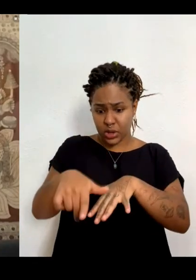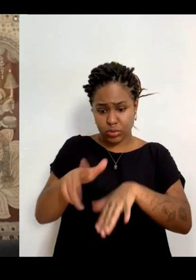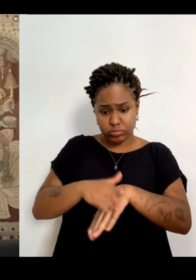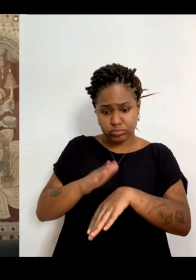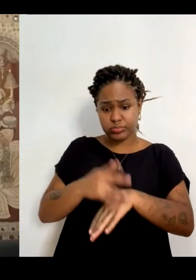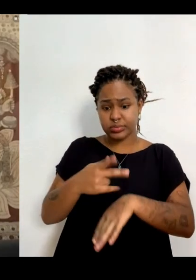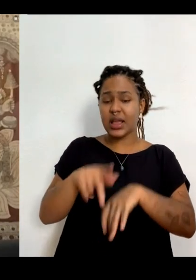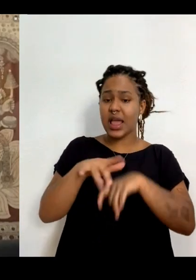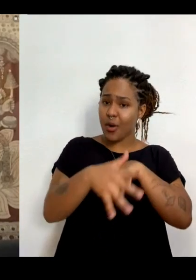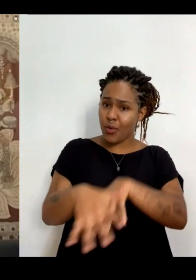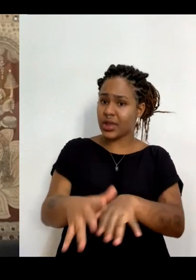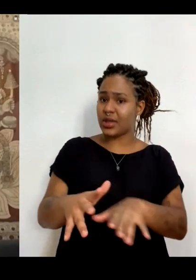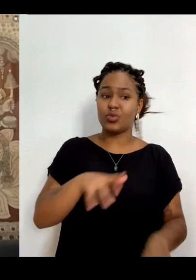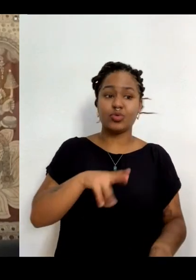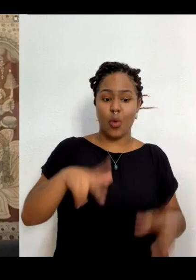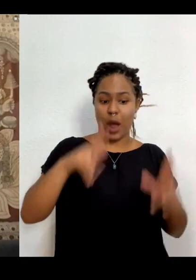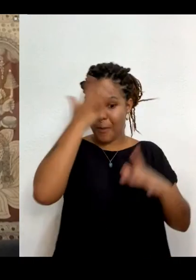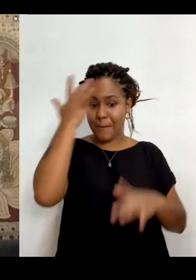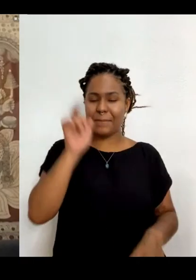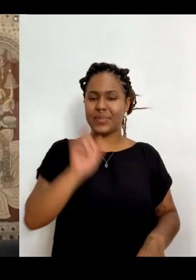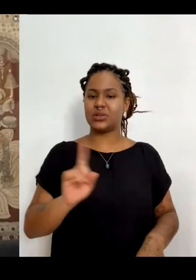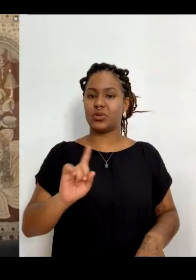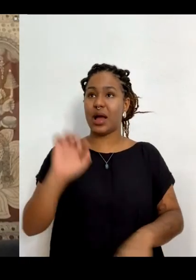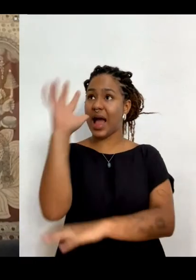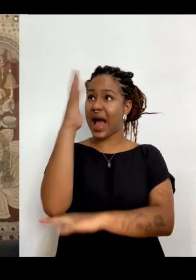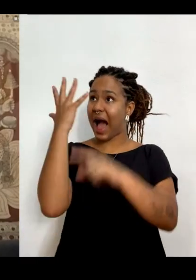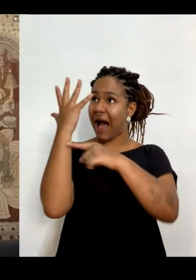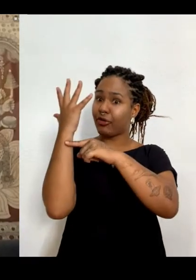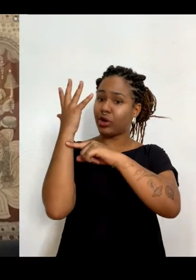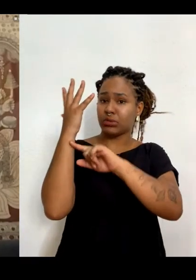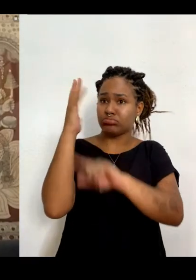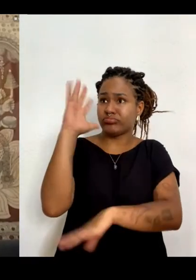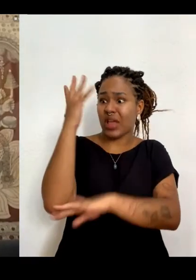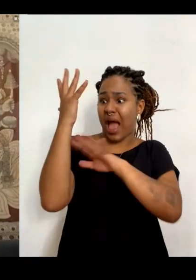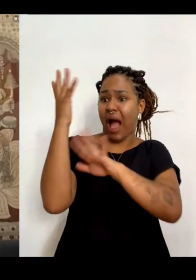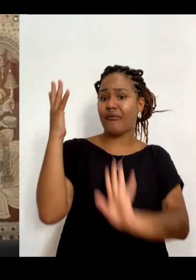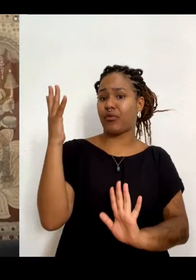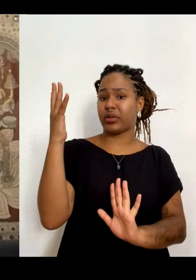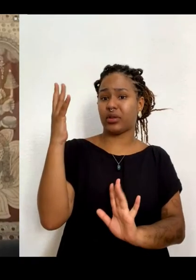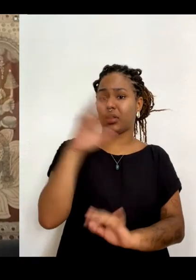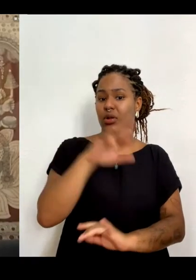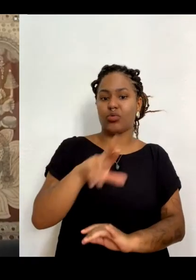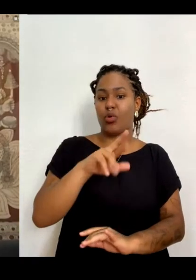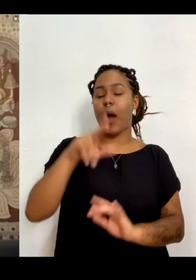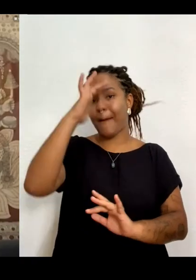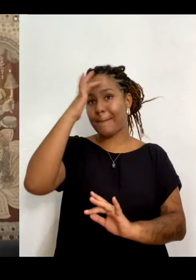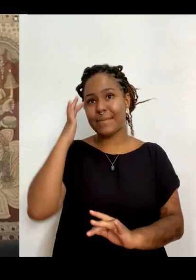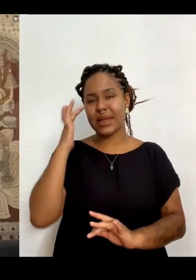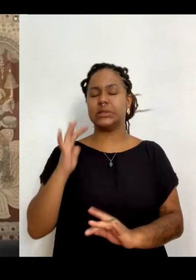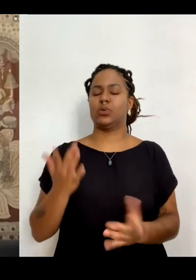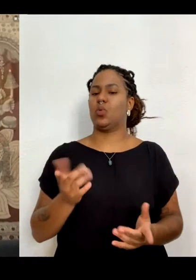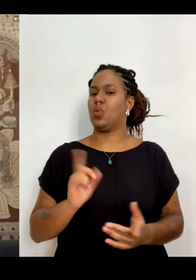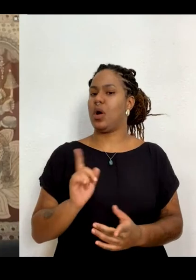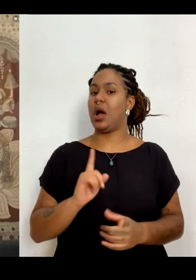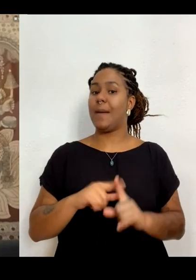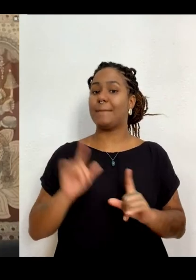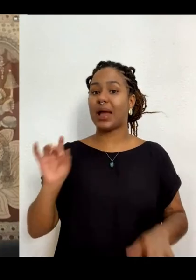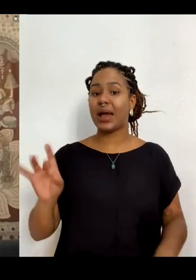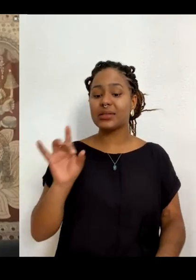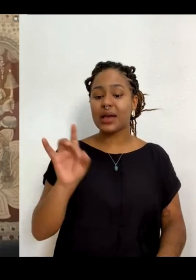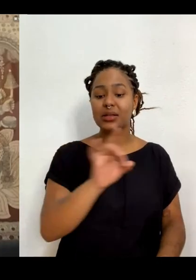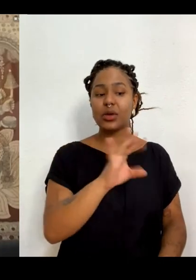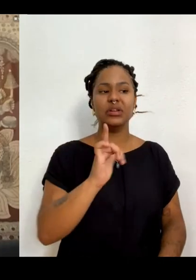and not a person but each of them has their uniqueness and their being is what we should recognize not person you know